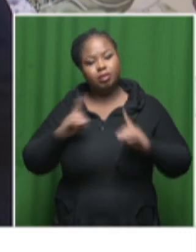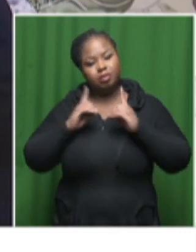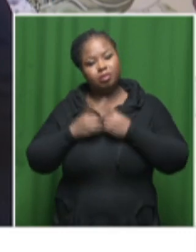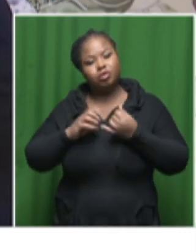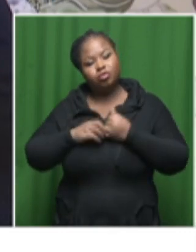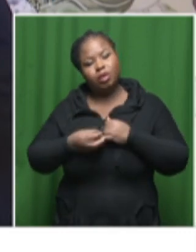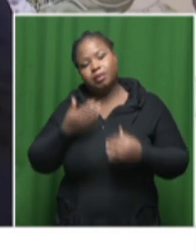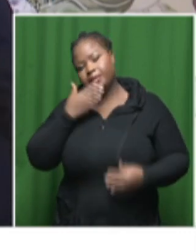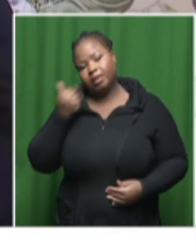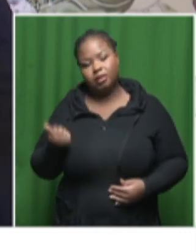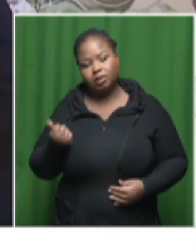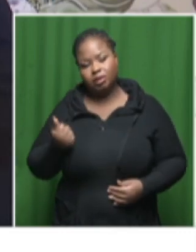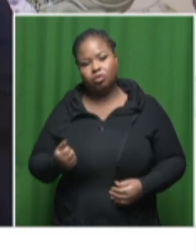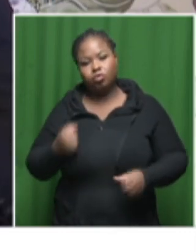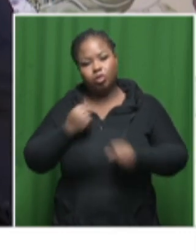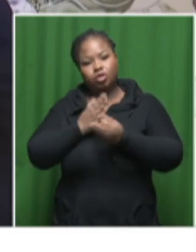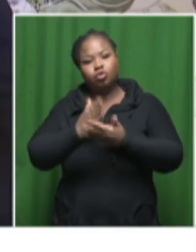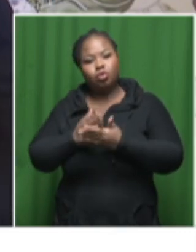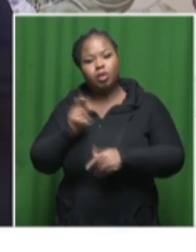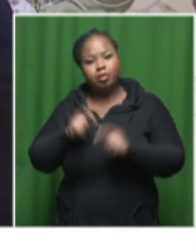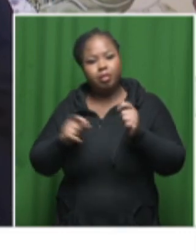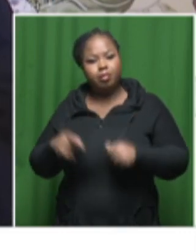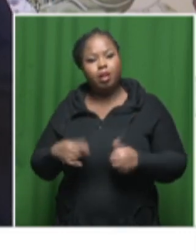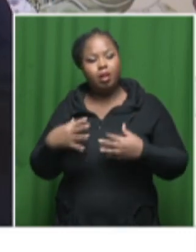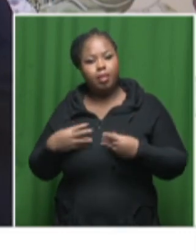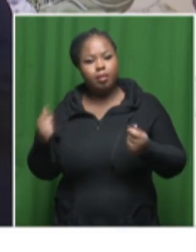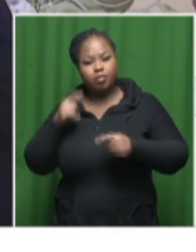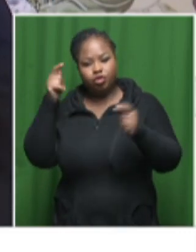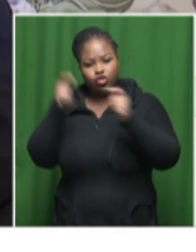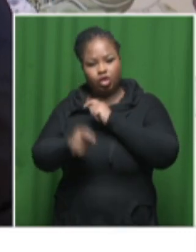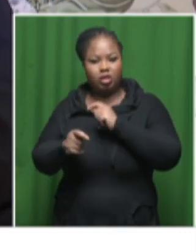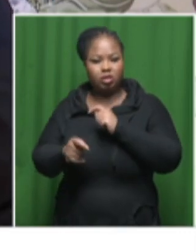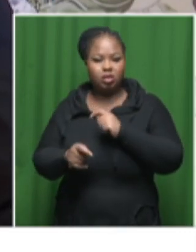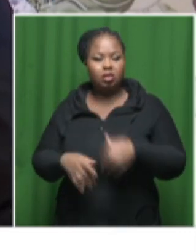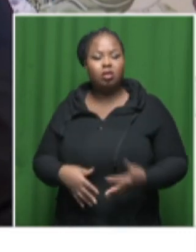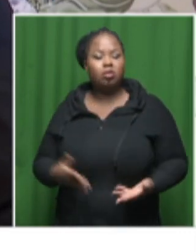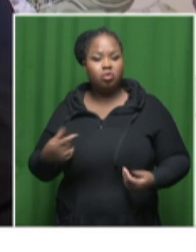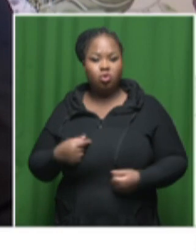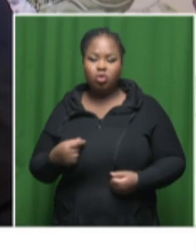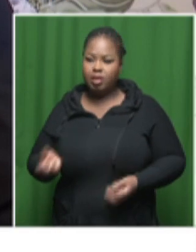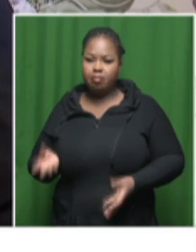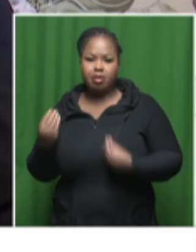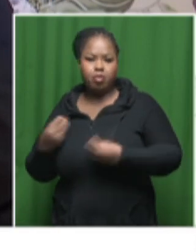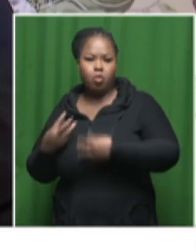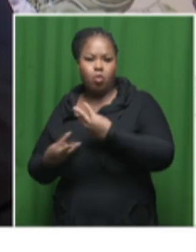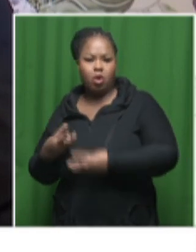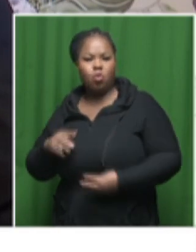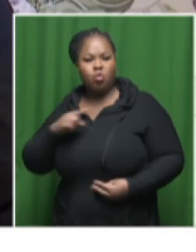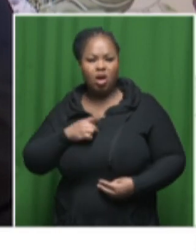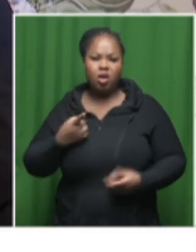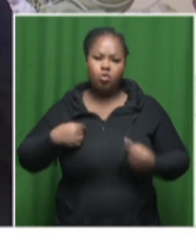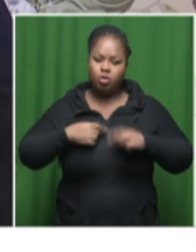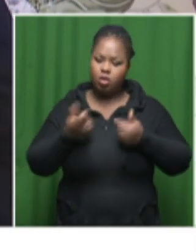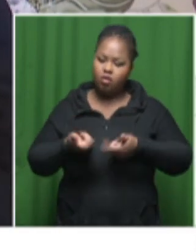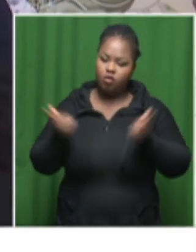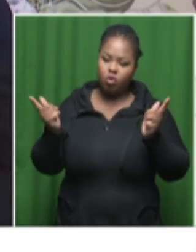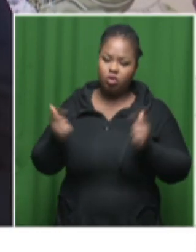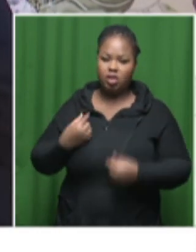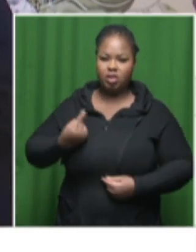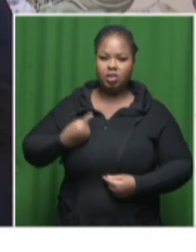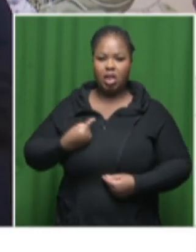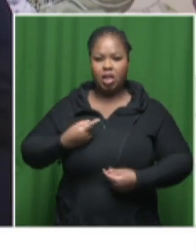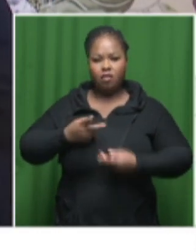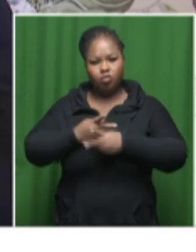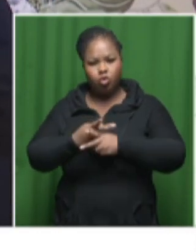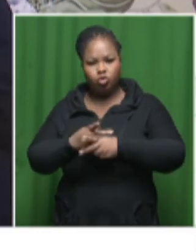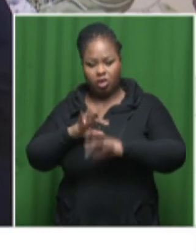terms of rehabilitation, in terms of ensuring that they work. As you will be aware, we have launched a self-sufficiency program where they produce what